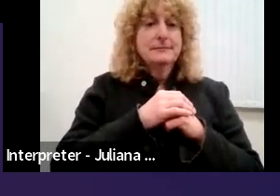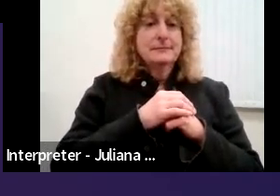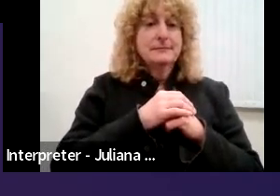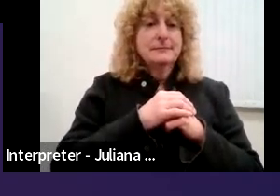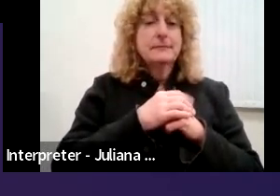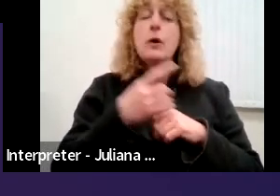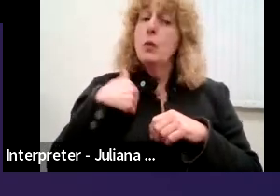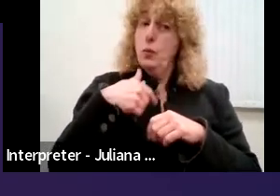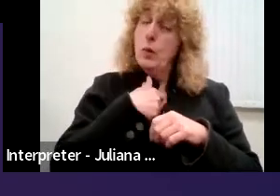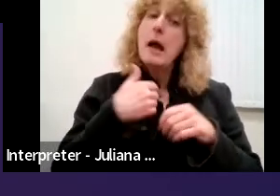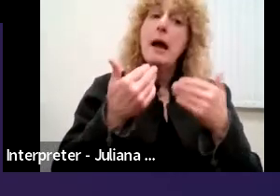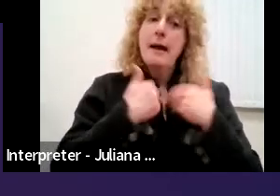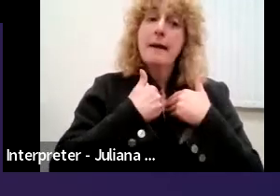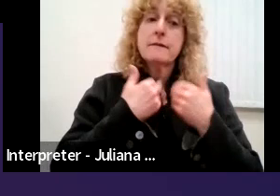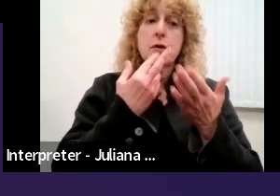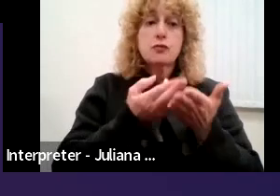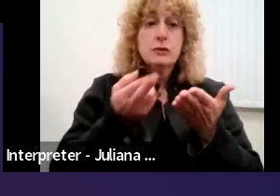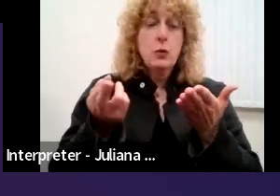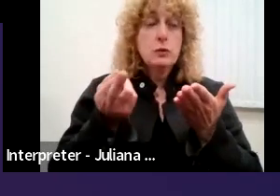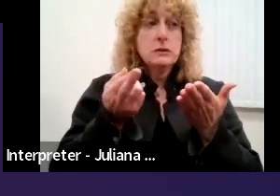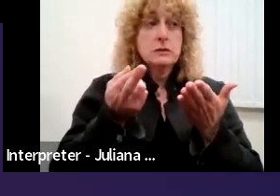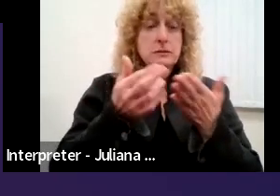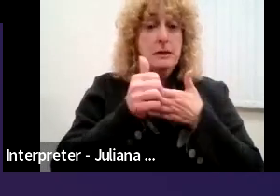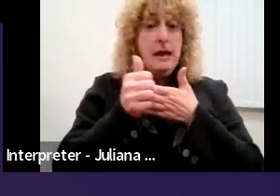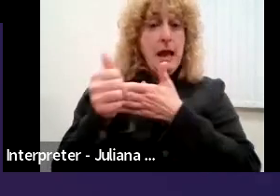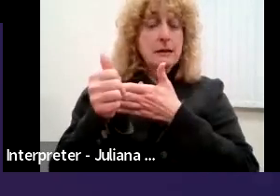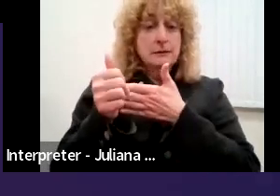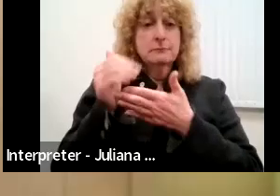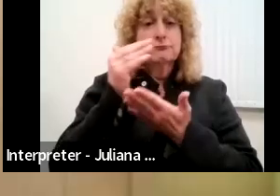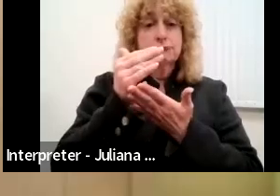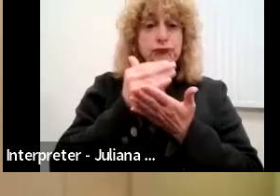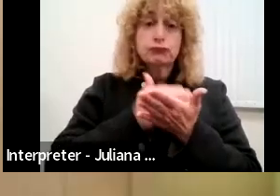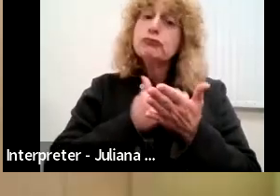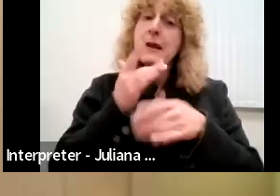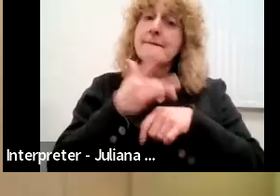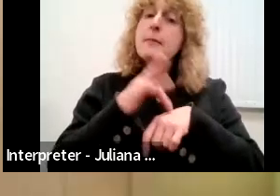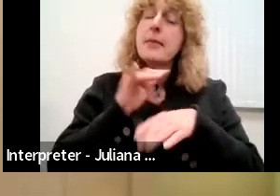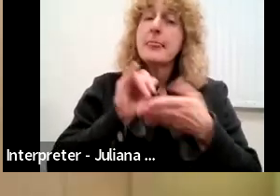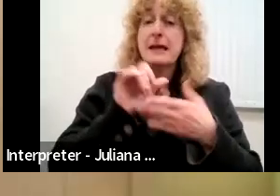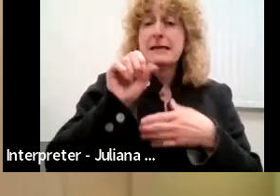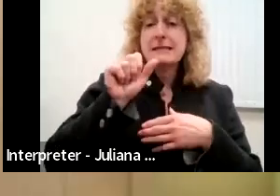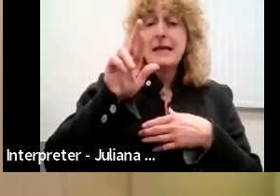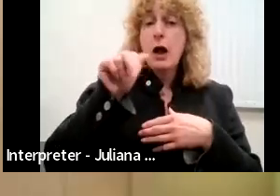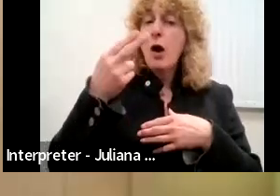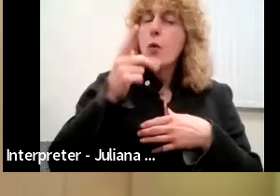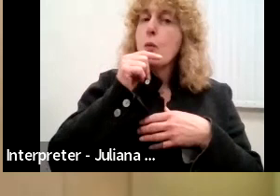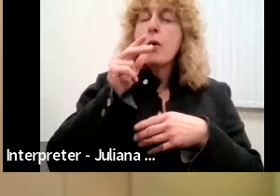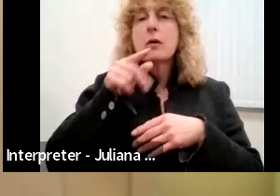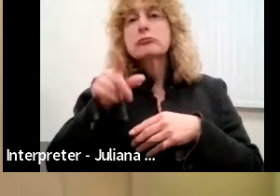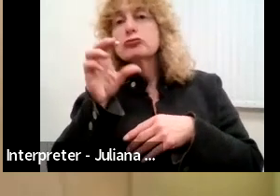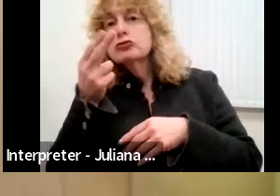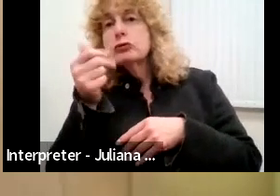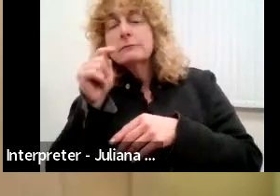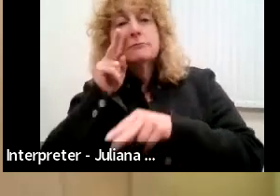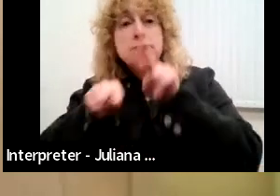We do have a resource guide available that Sarah, who is our chat moderator today, she